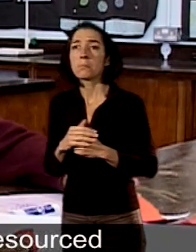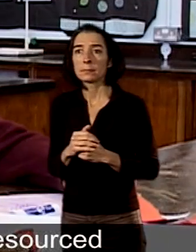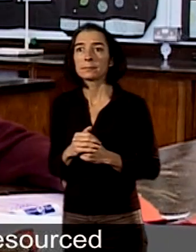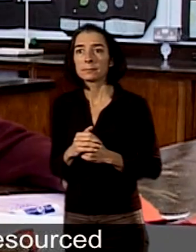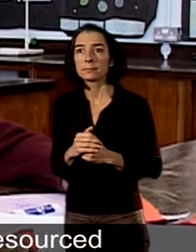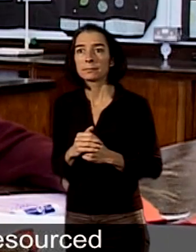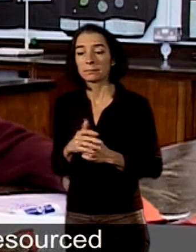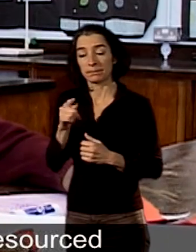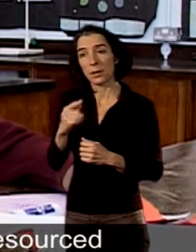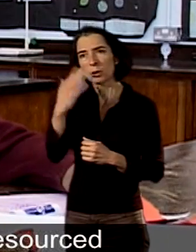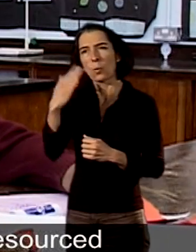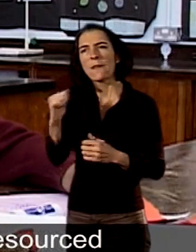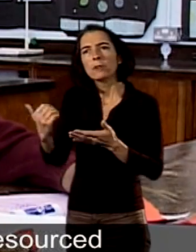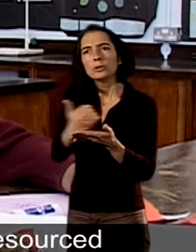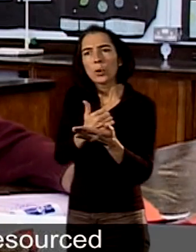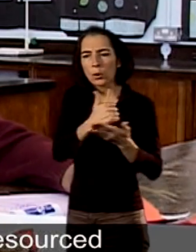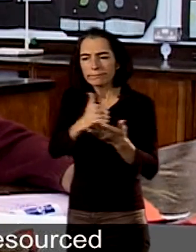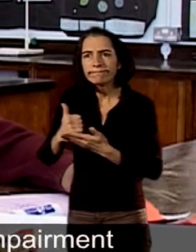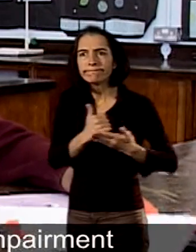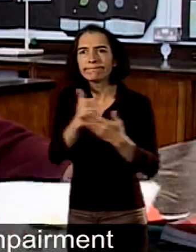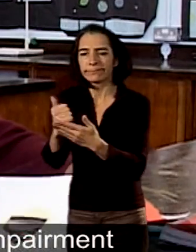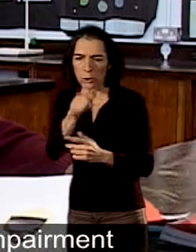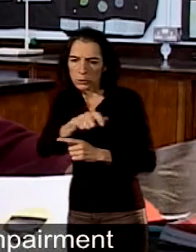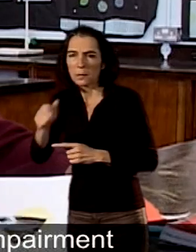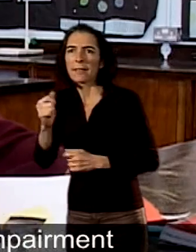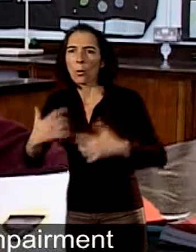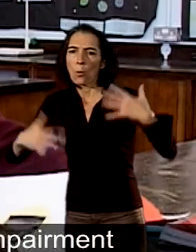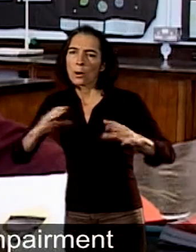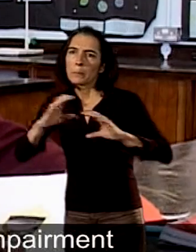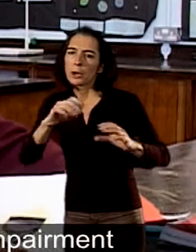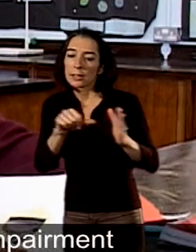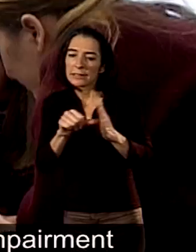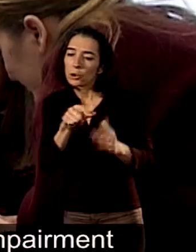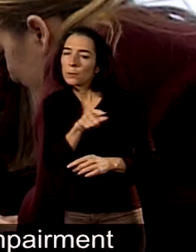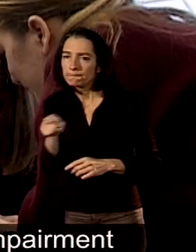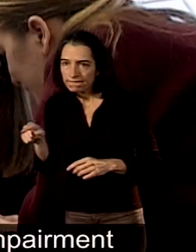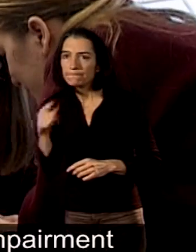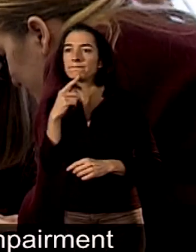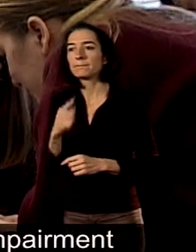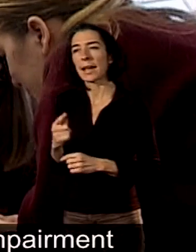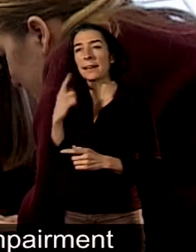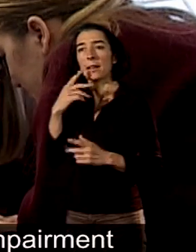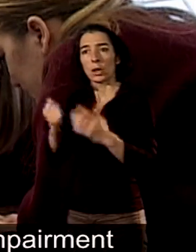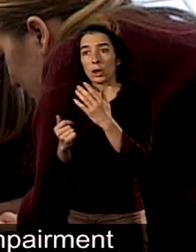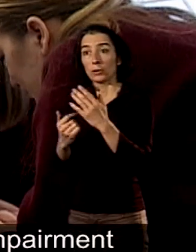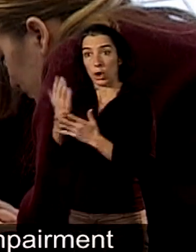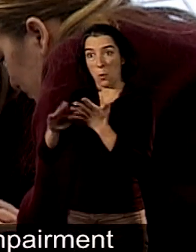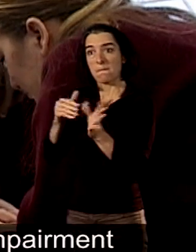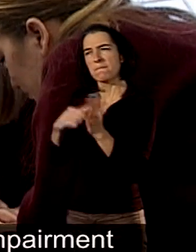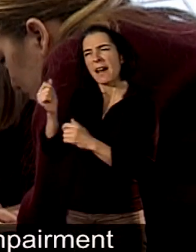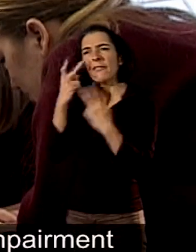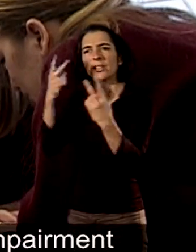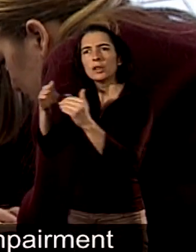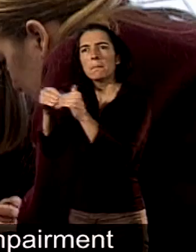Langdon School has resource provision for pupils with severe communication difficulties, and Newham's visual impairment resource base is situated on the